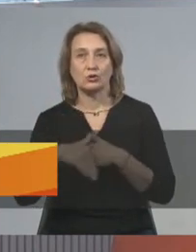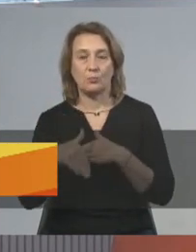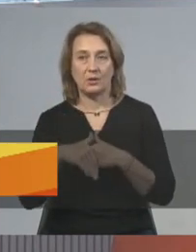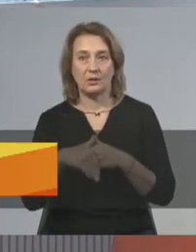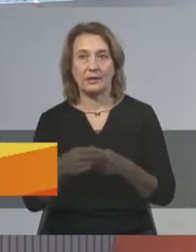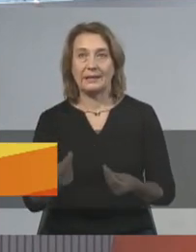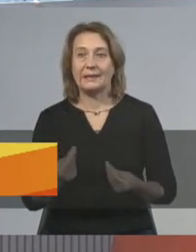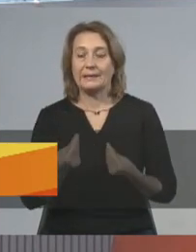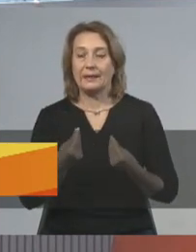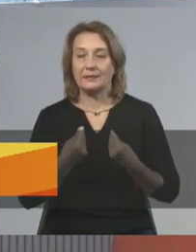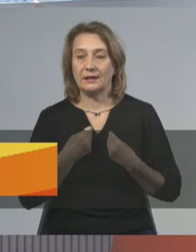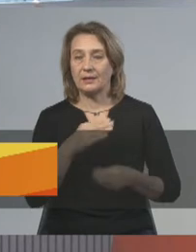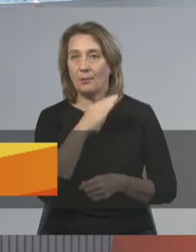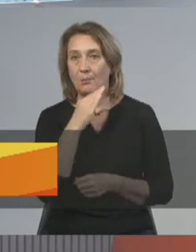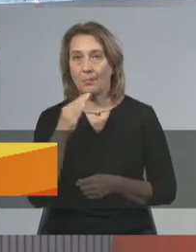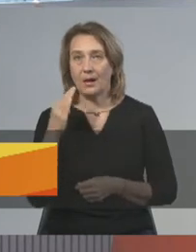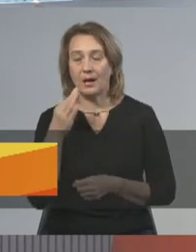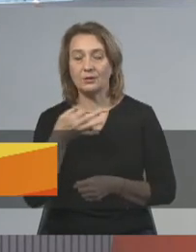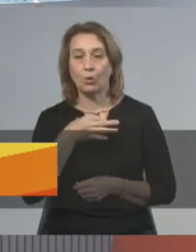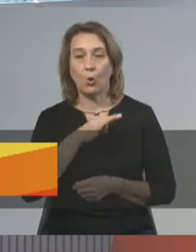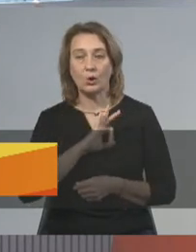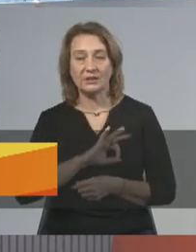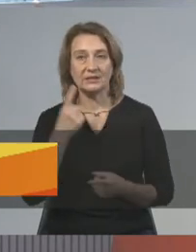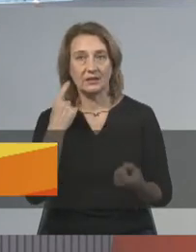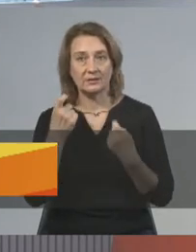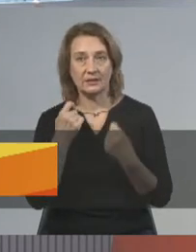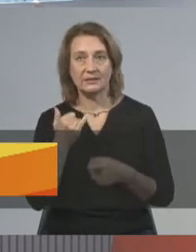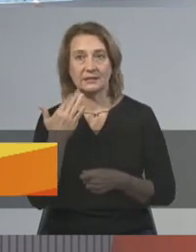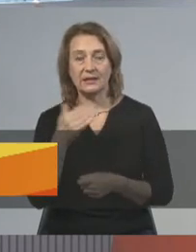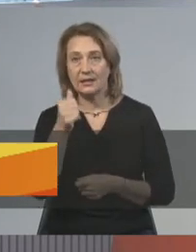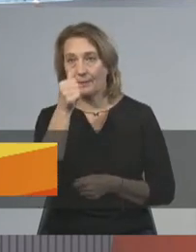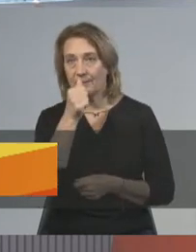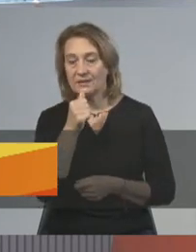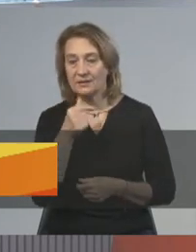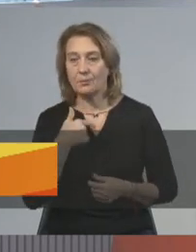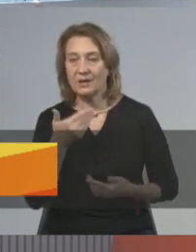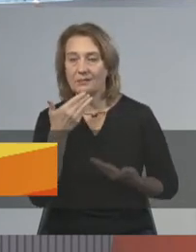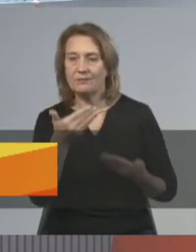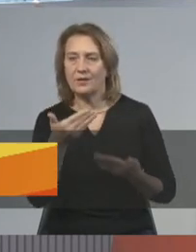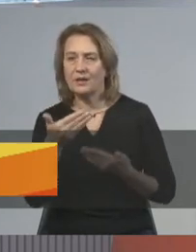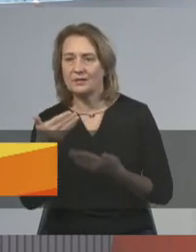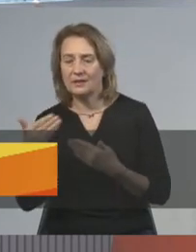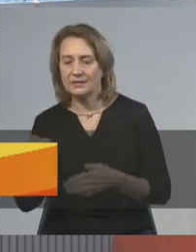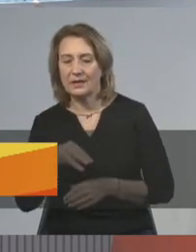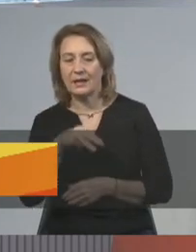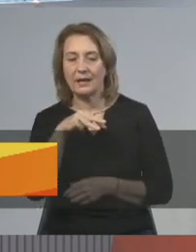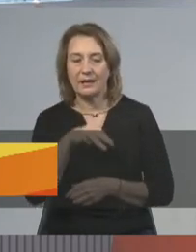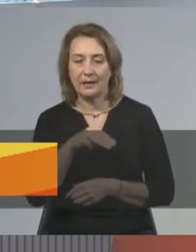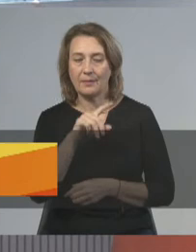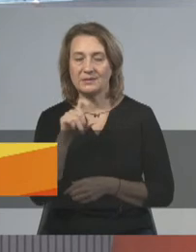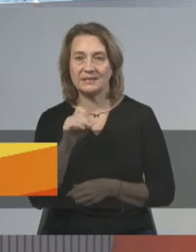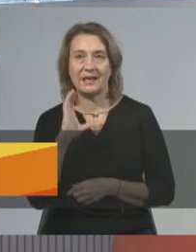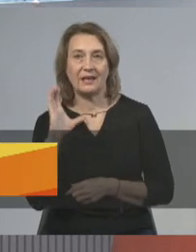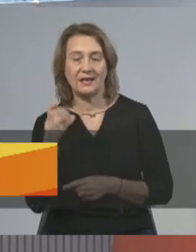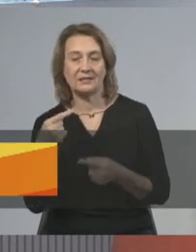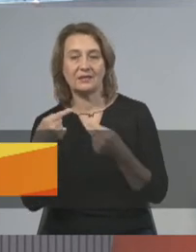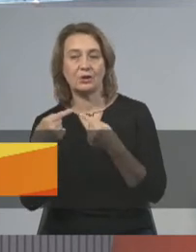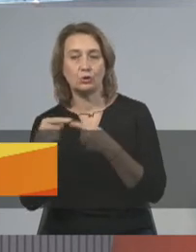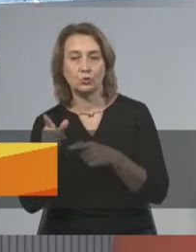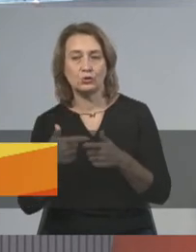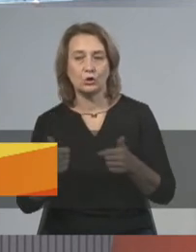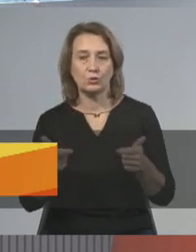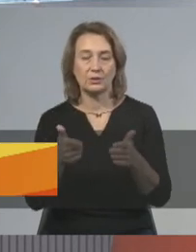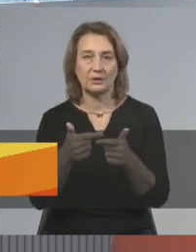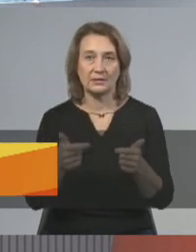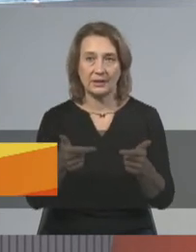who provided us lots of valuable information actually since april we